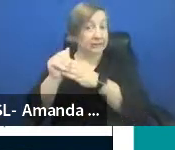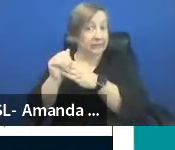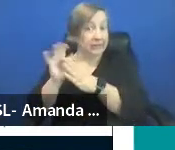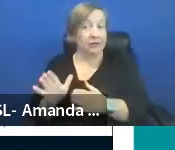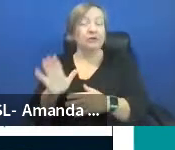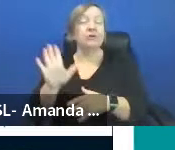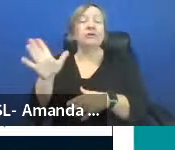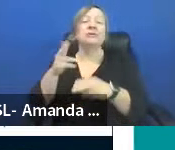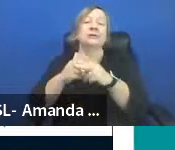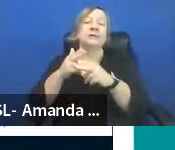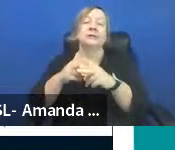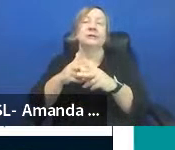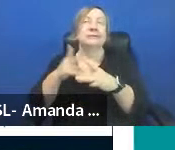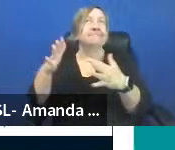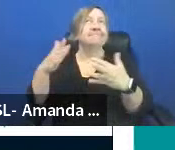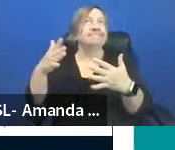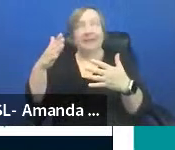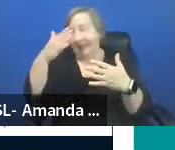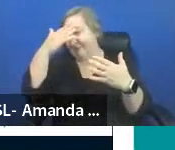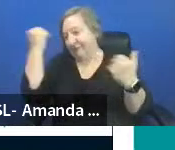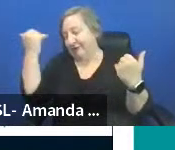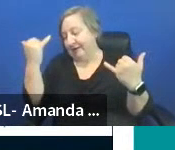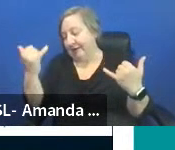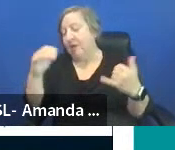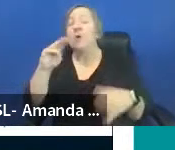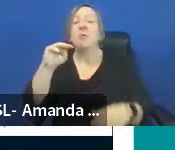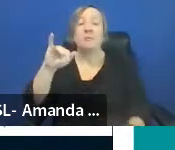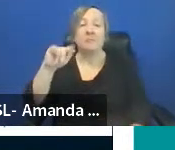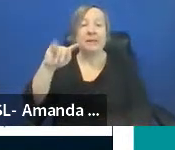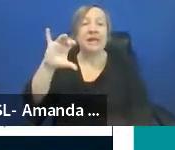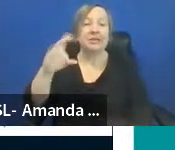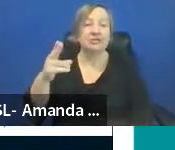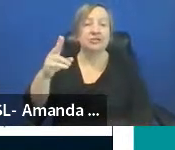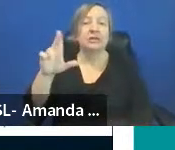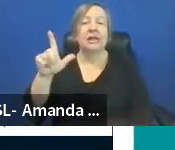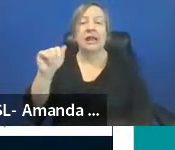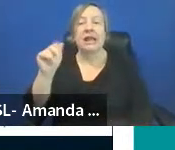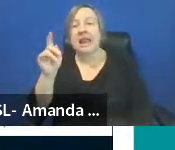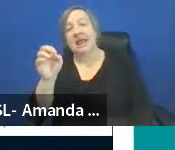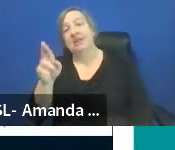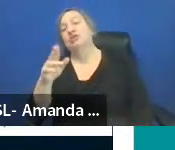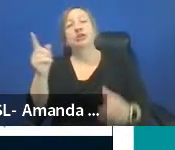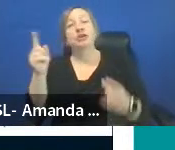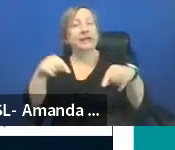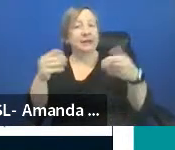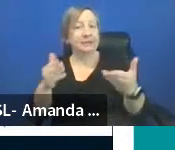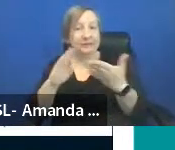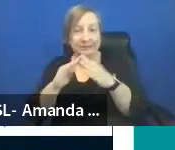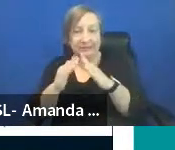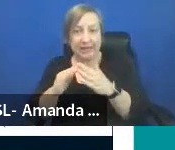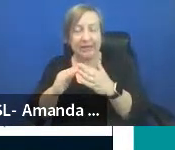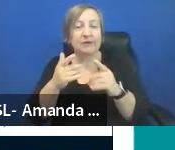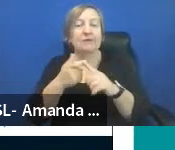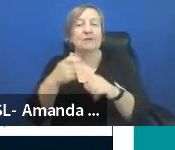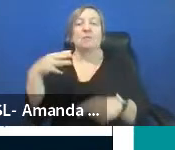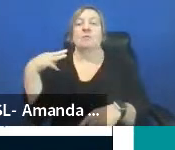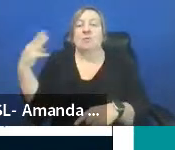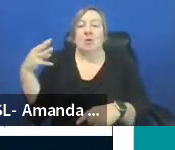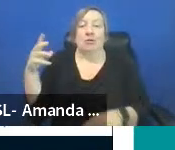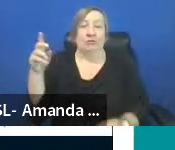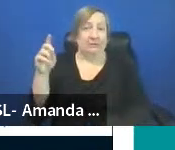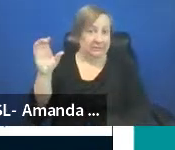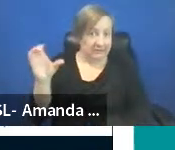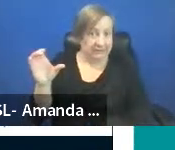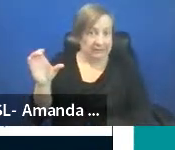and his name is escaping me now, but Mitch Landrieu was here in town from Washington,